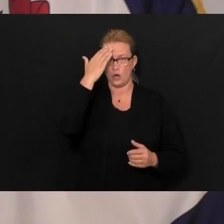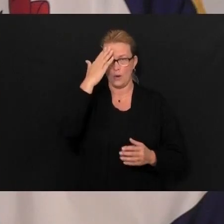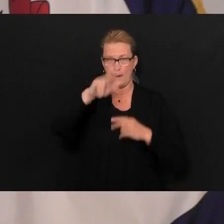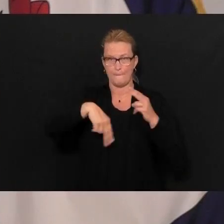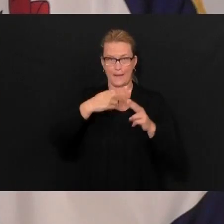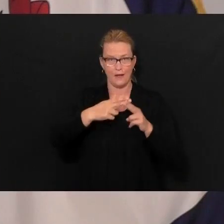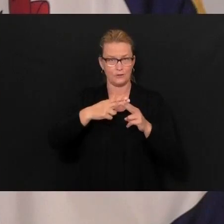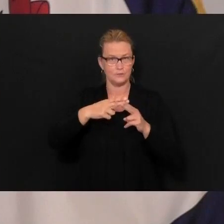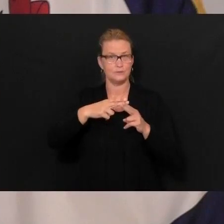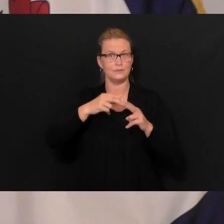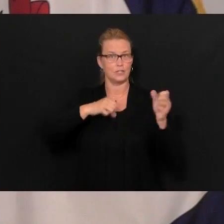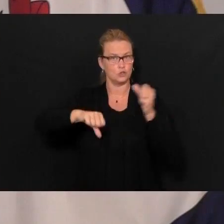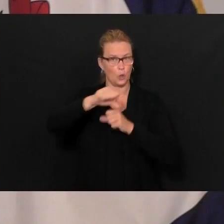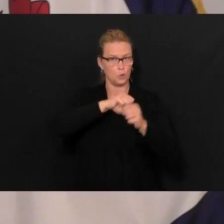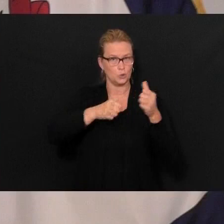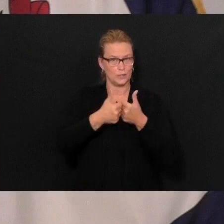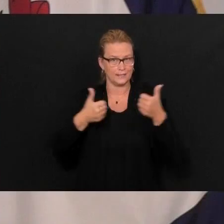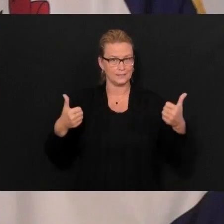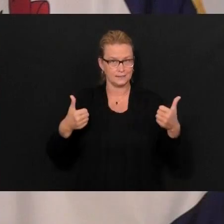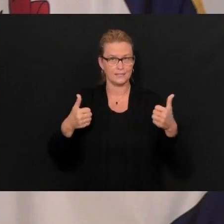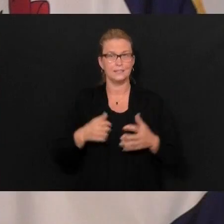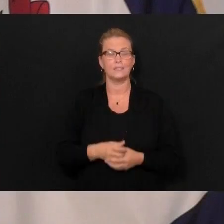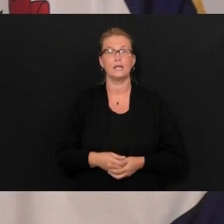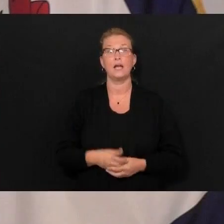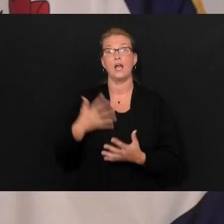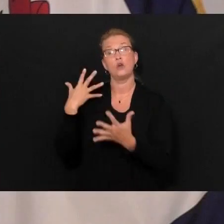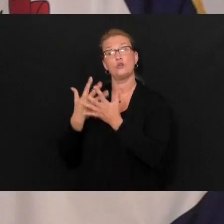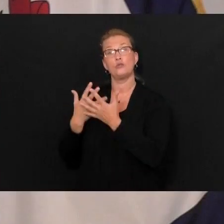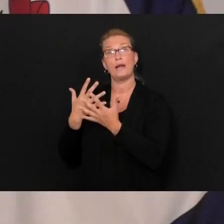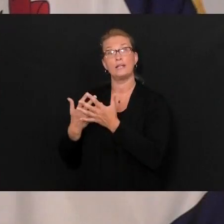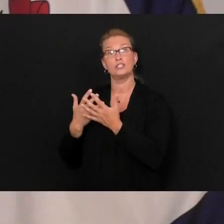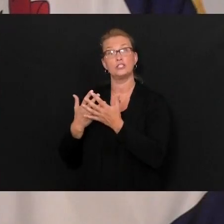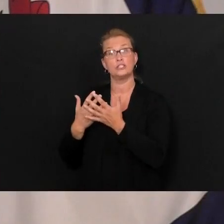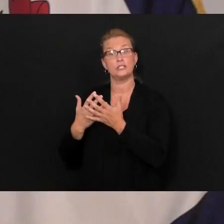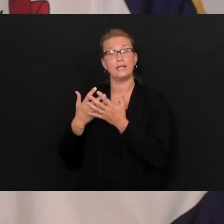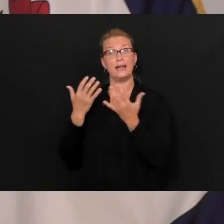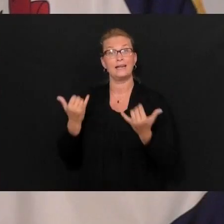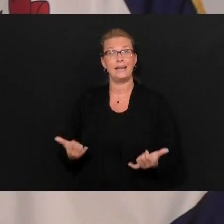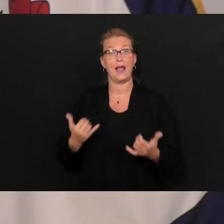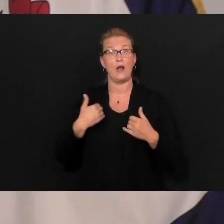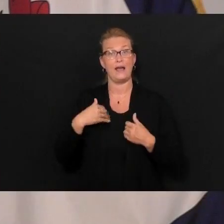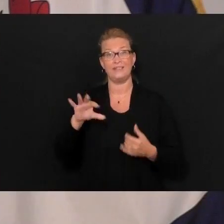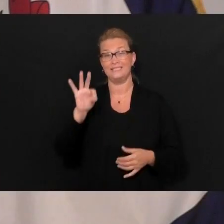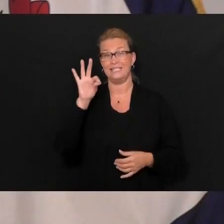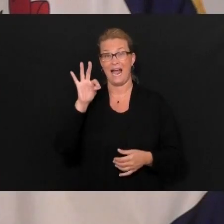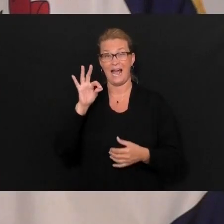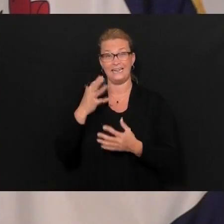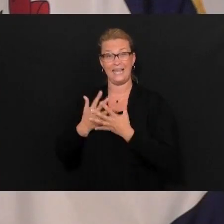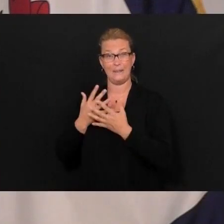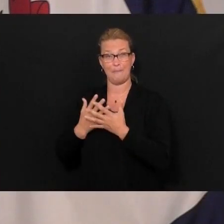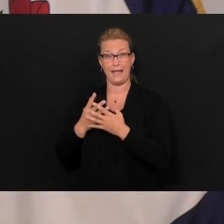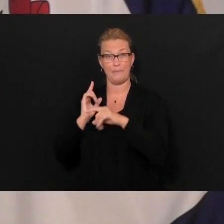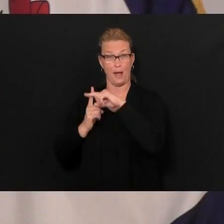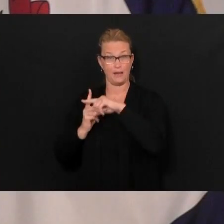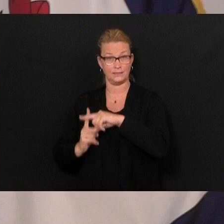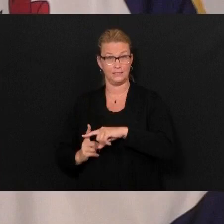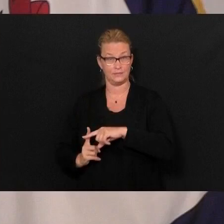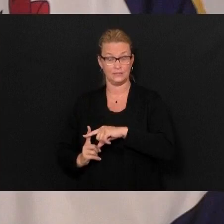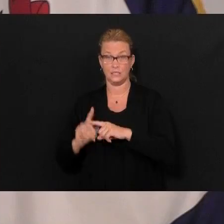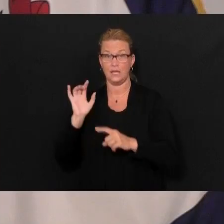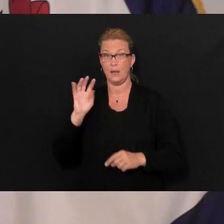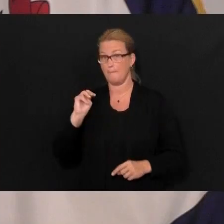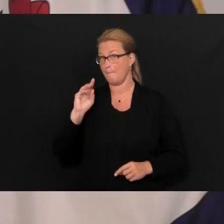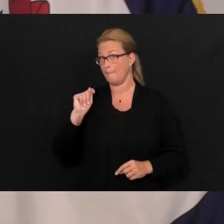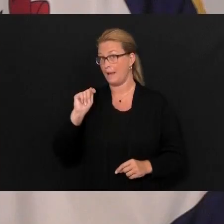It's how important that is. Corrections is down to 9 active inmate cases now at Mount Olive. That's